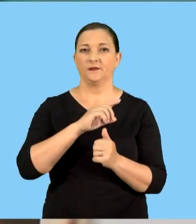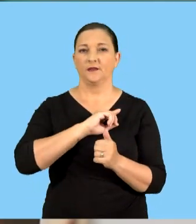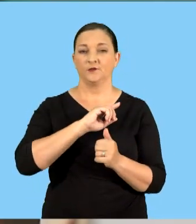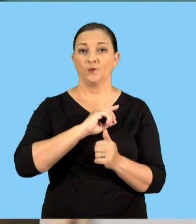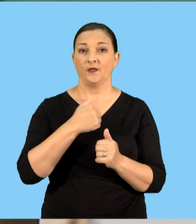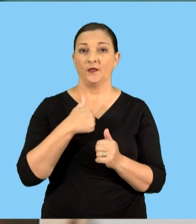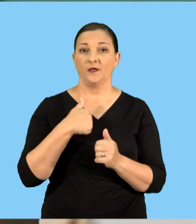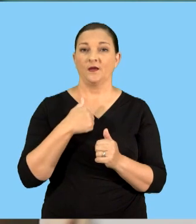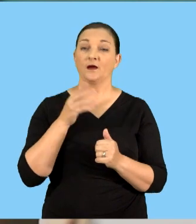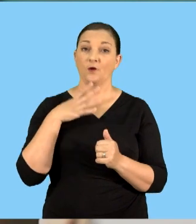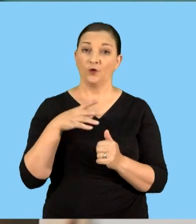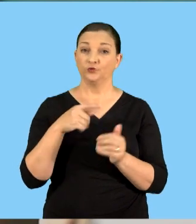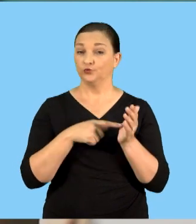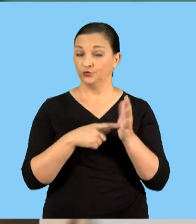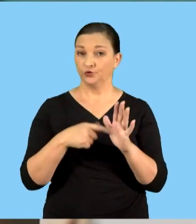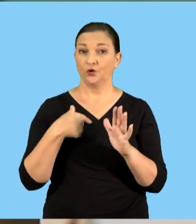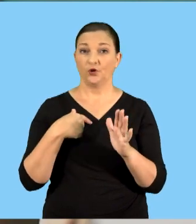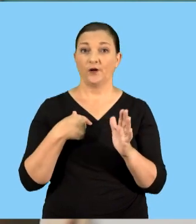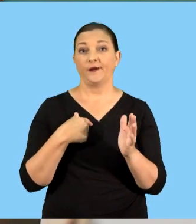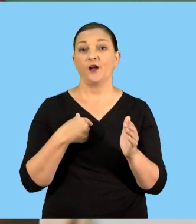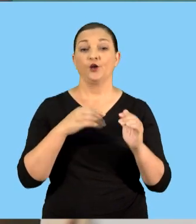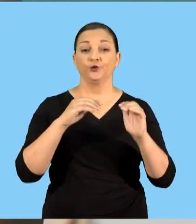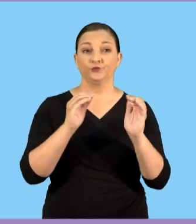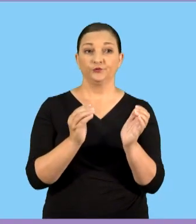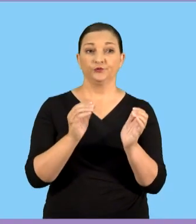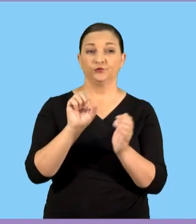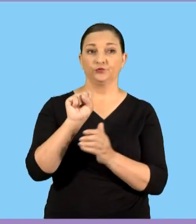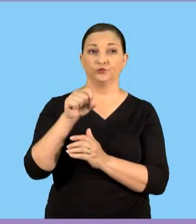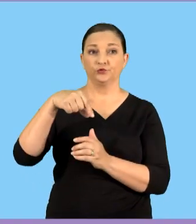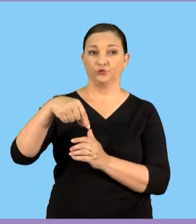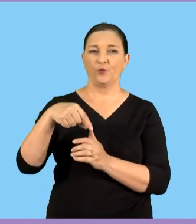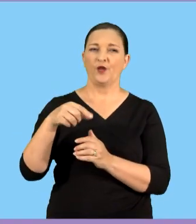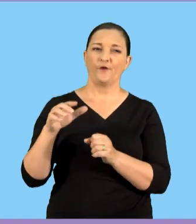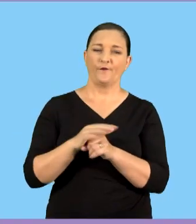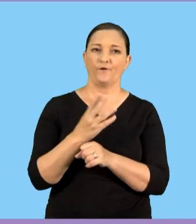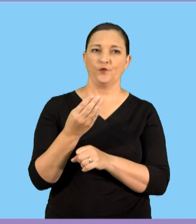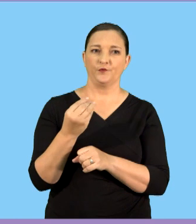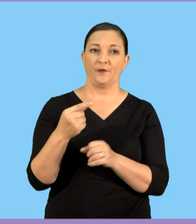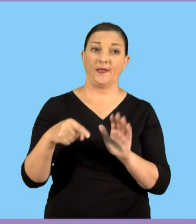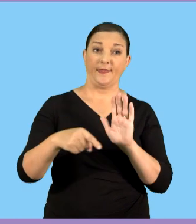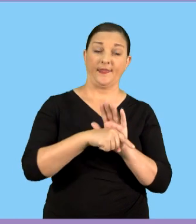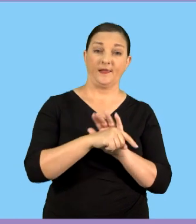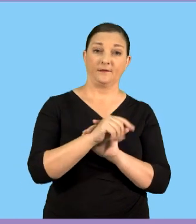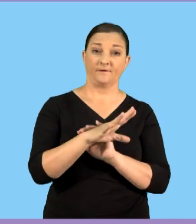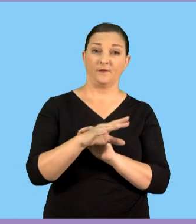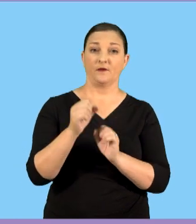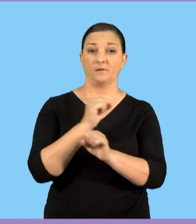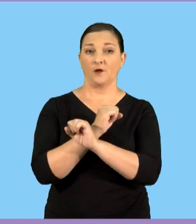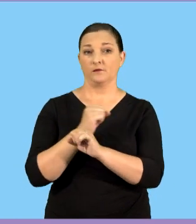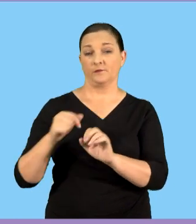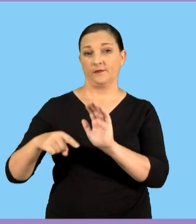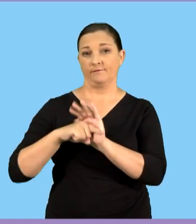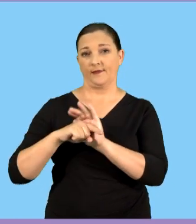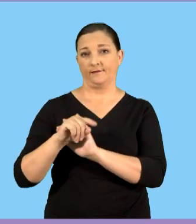indicate that I am squaring the whole negative 5. That means it is going to be a negative 5 multiplied